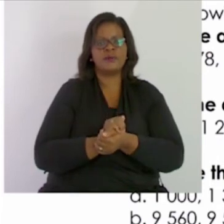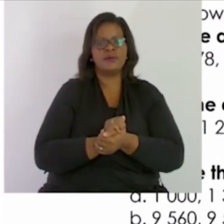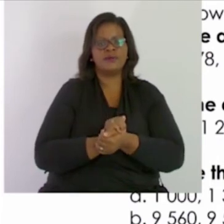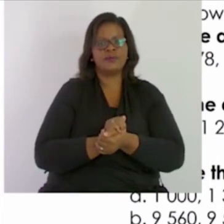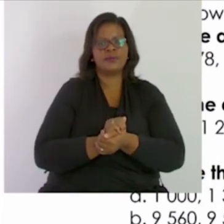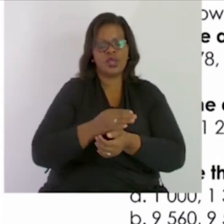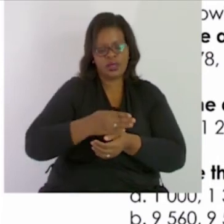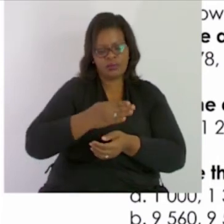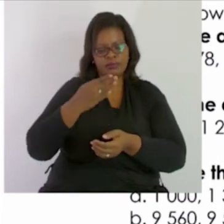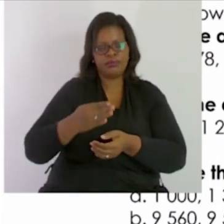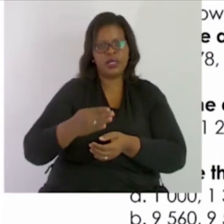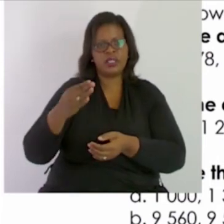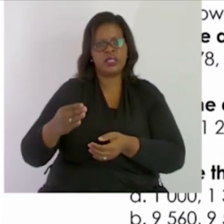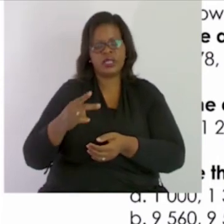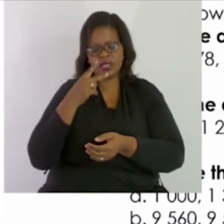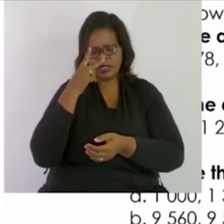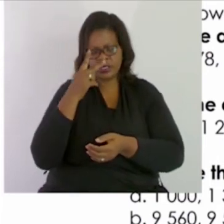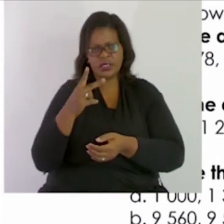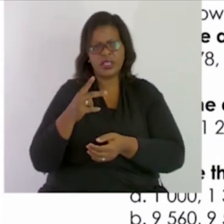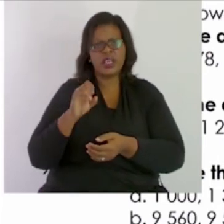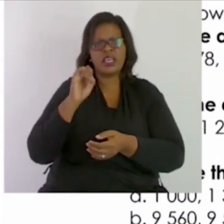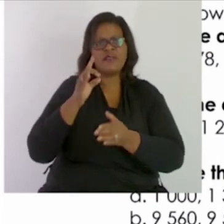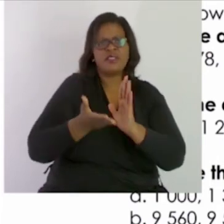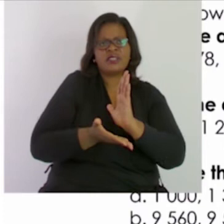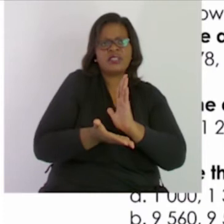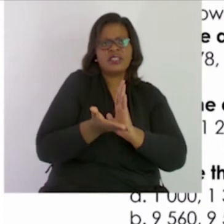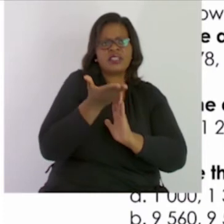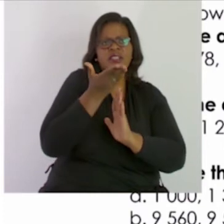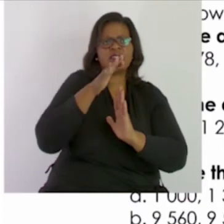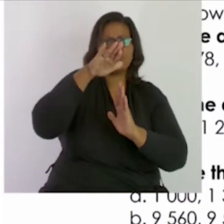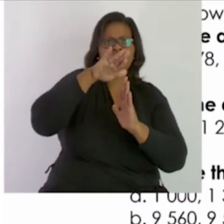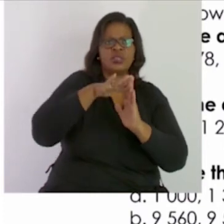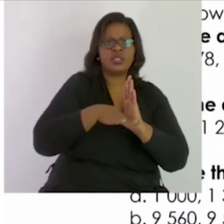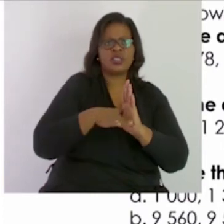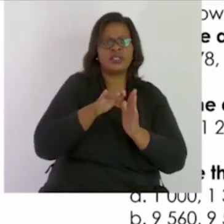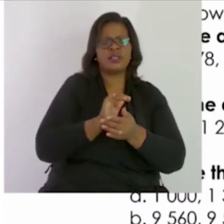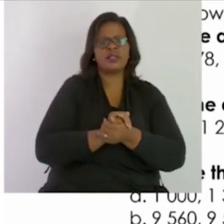and see whether it is increasing or decreasing. If you start with